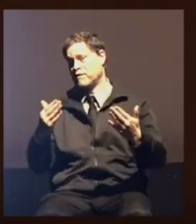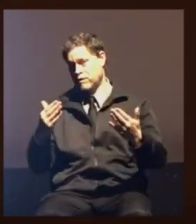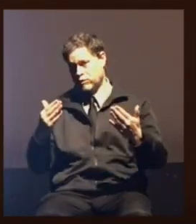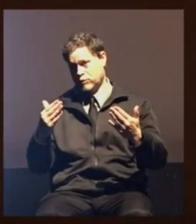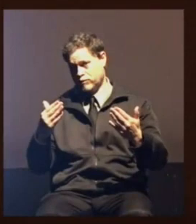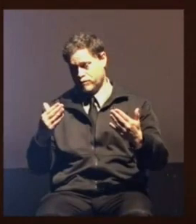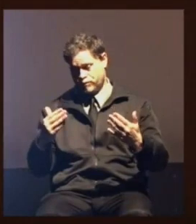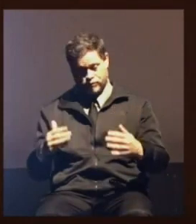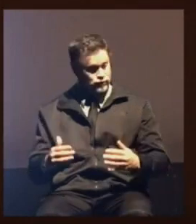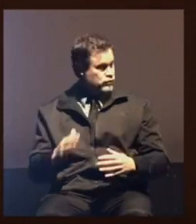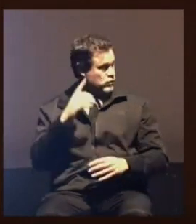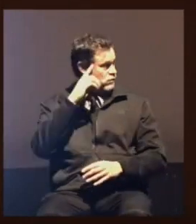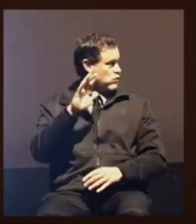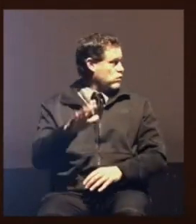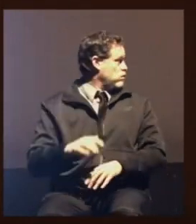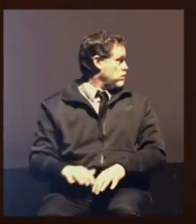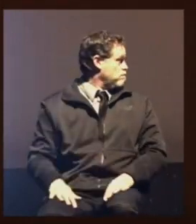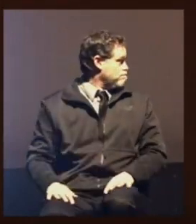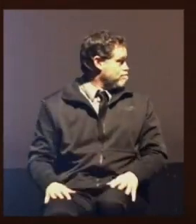your listening.